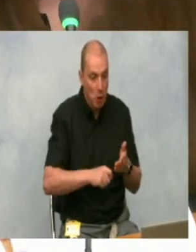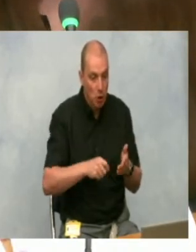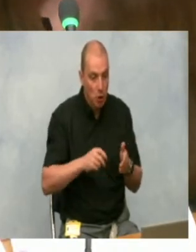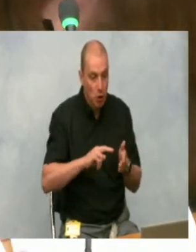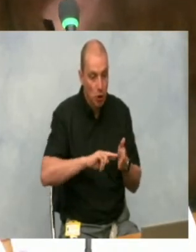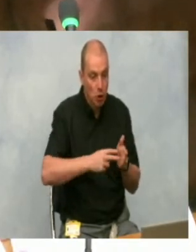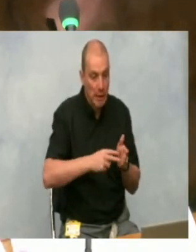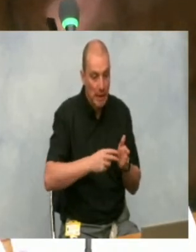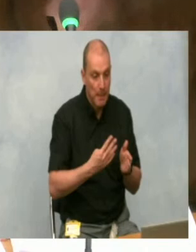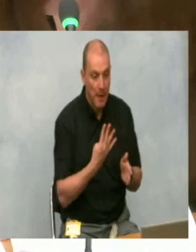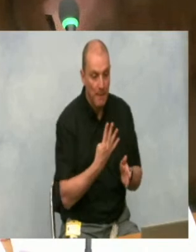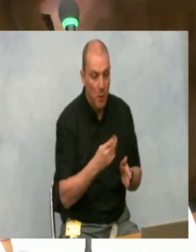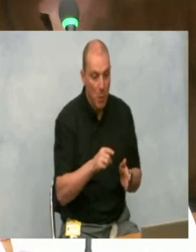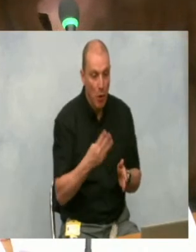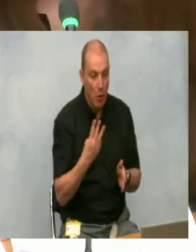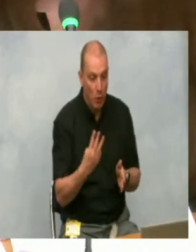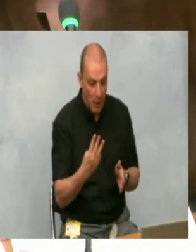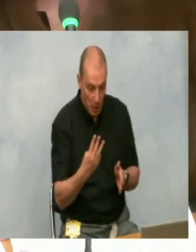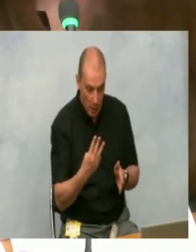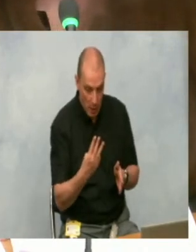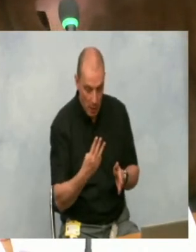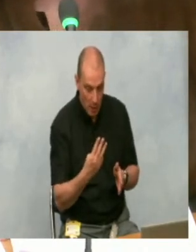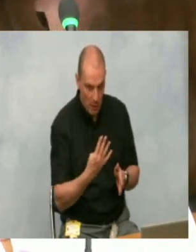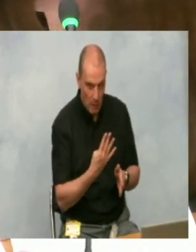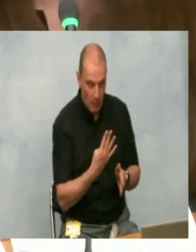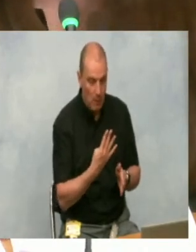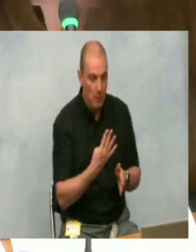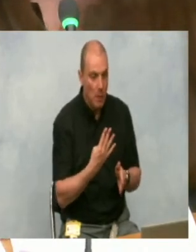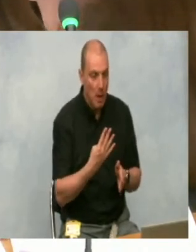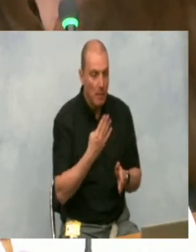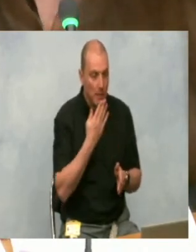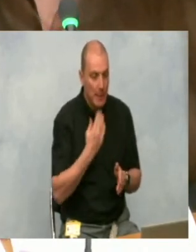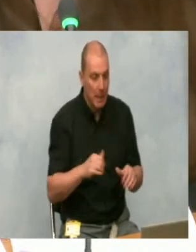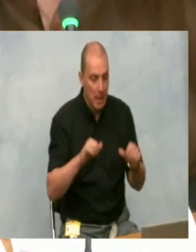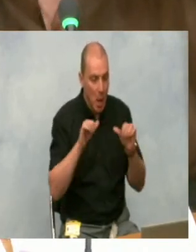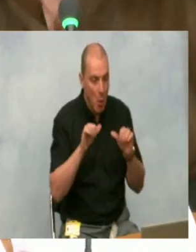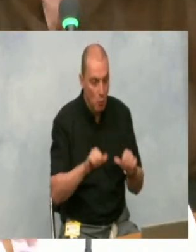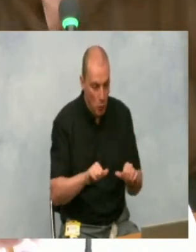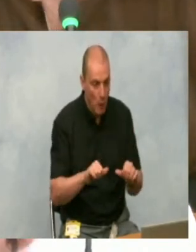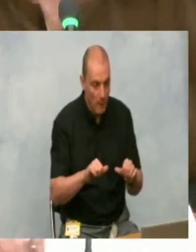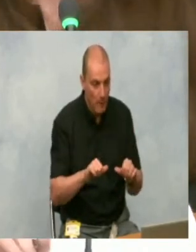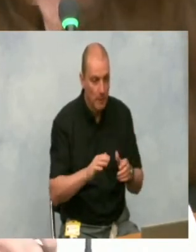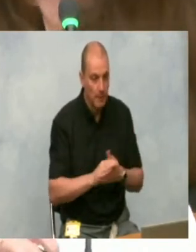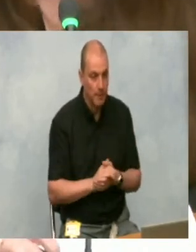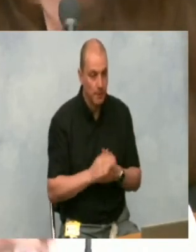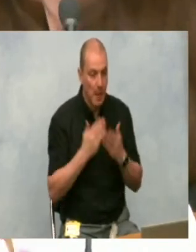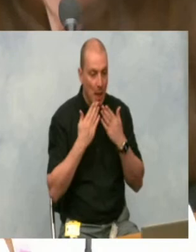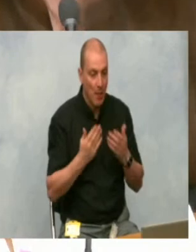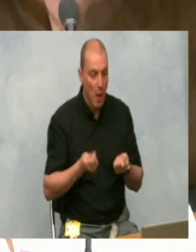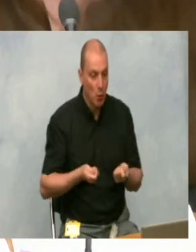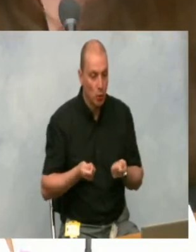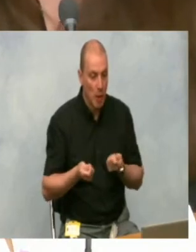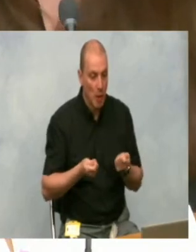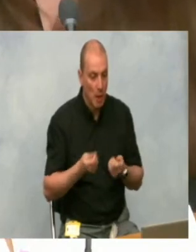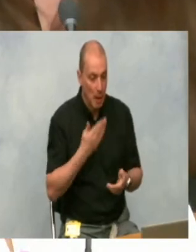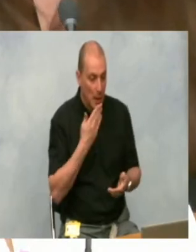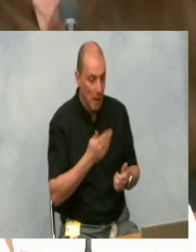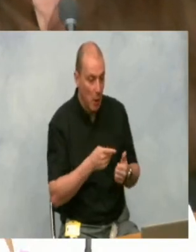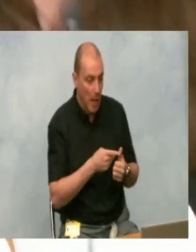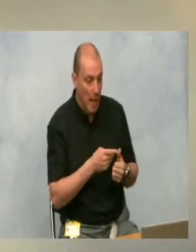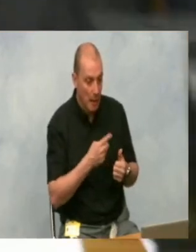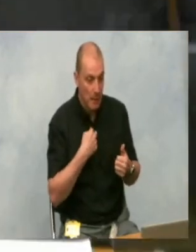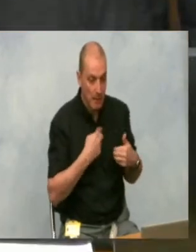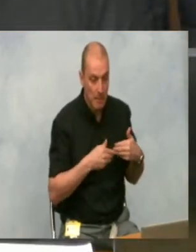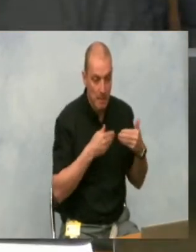section 4.3 and 4.4 be approved. Thank you, Chair. Thanks, Annette. I'll move that